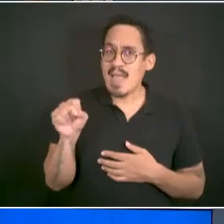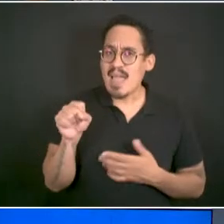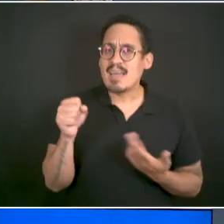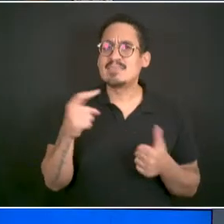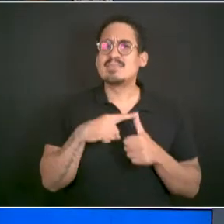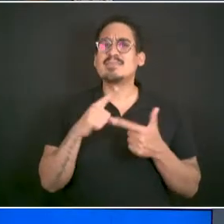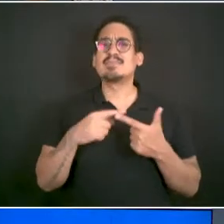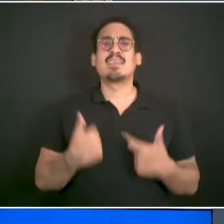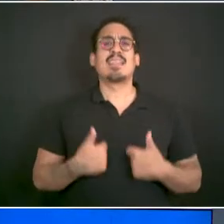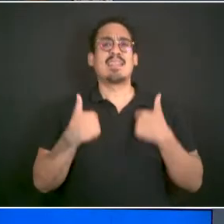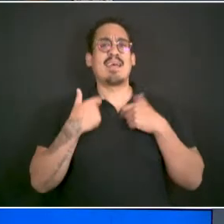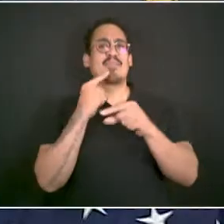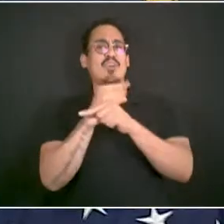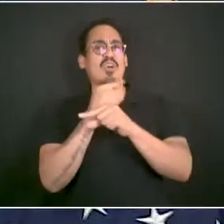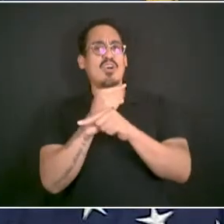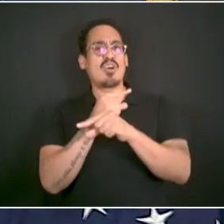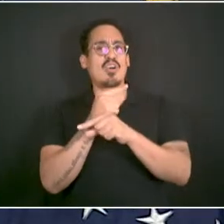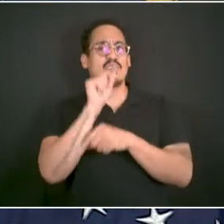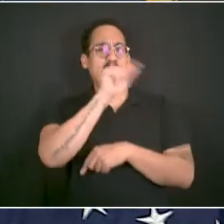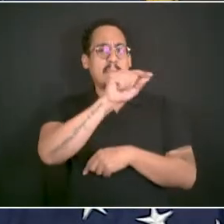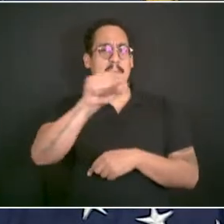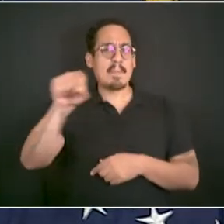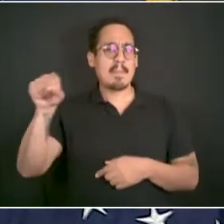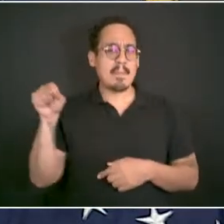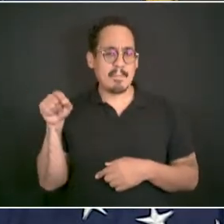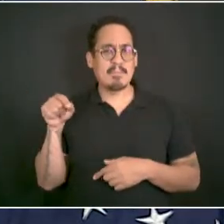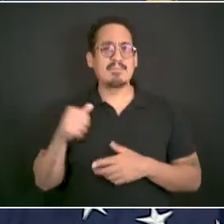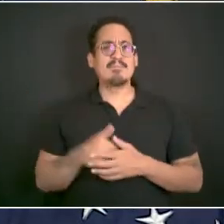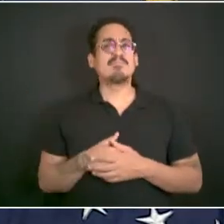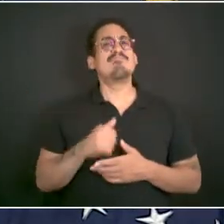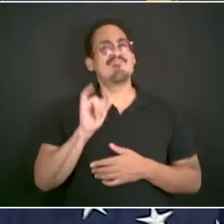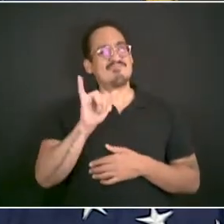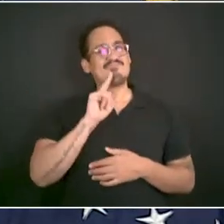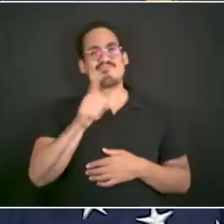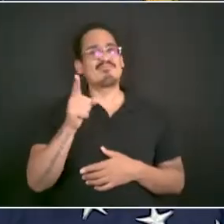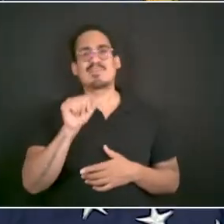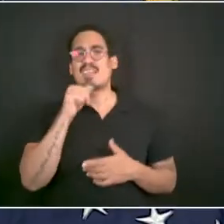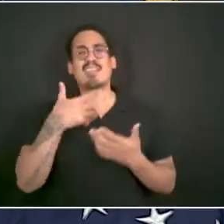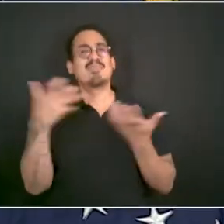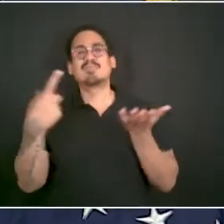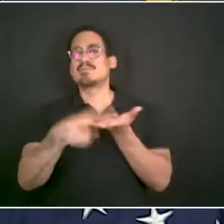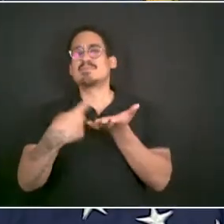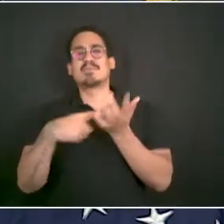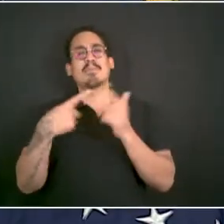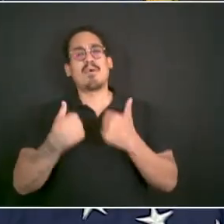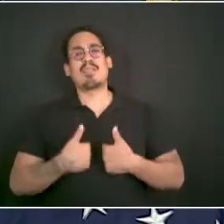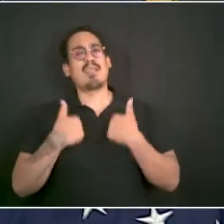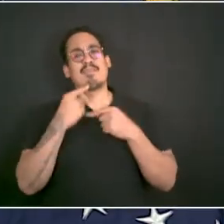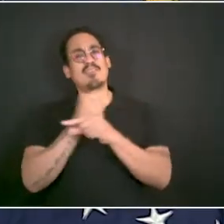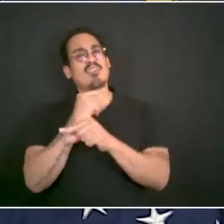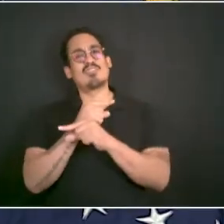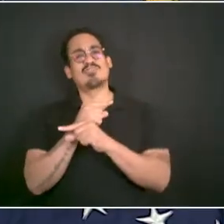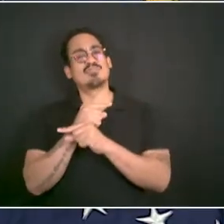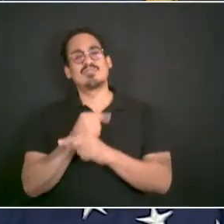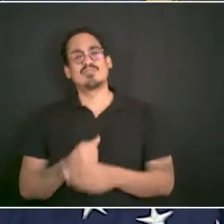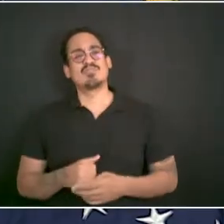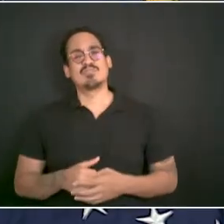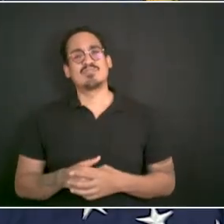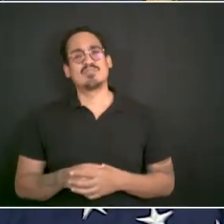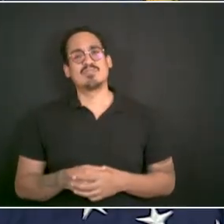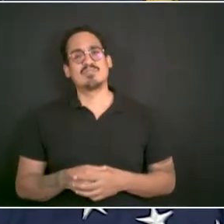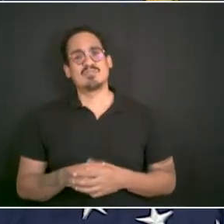summer starts? Well, there hasn't been a lot of talk about the lifeguards this year. There's a lot going on. Huh? There's a lot going on.